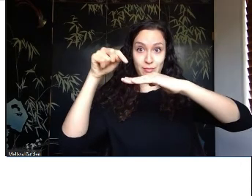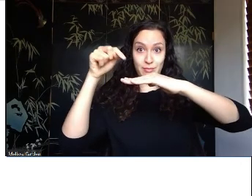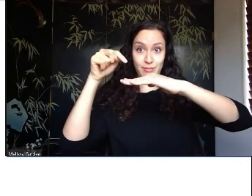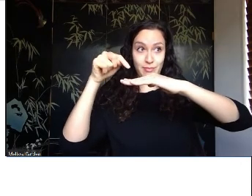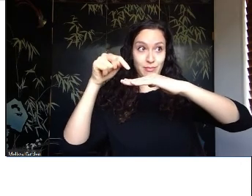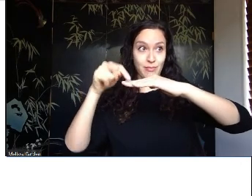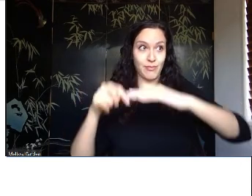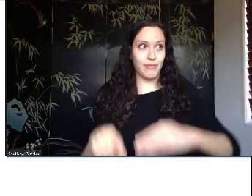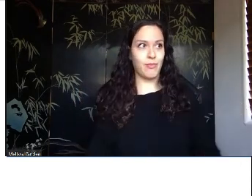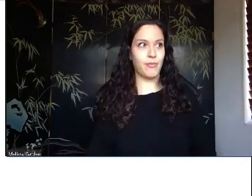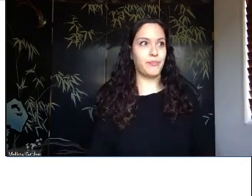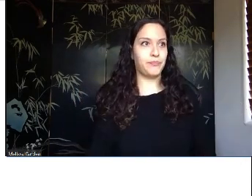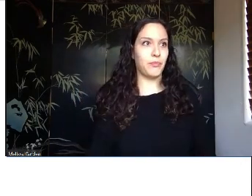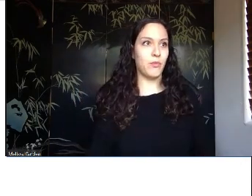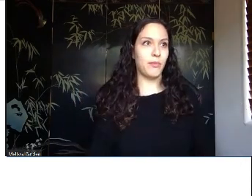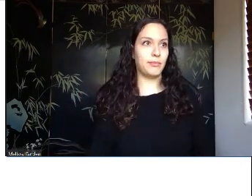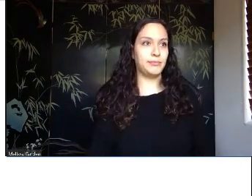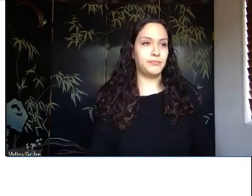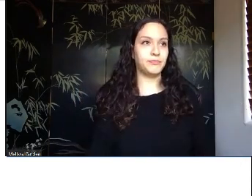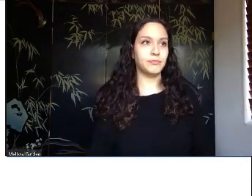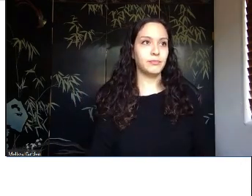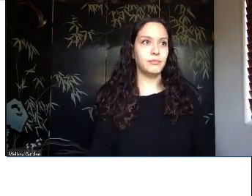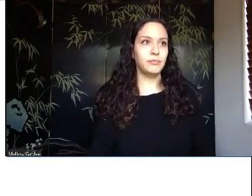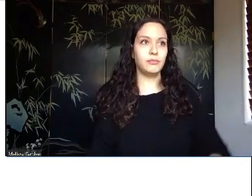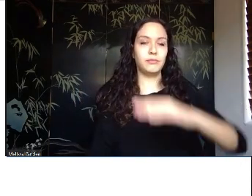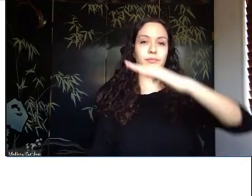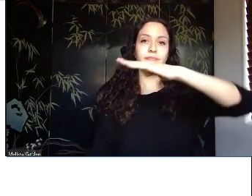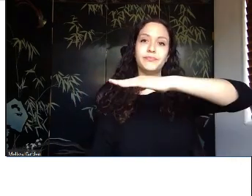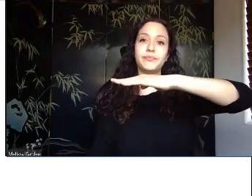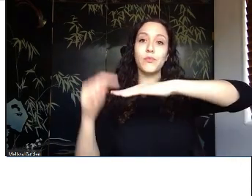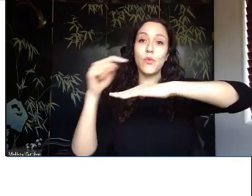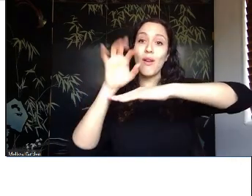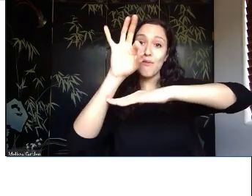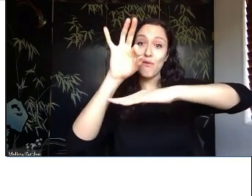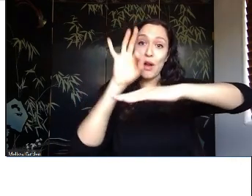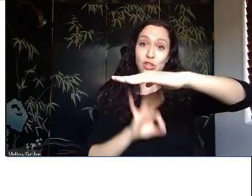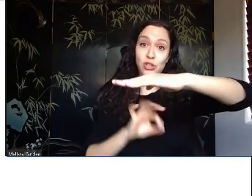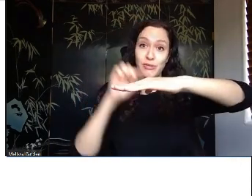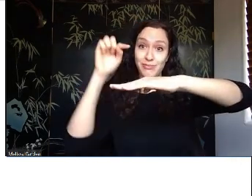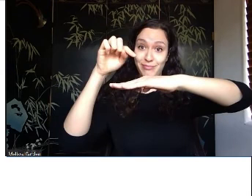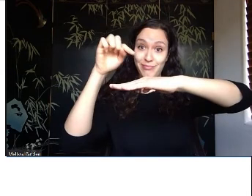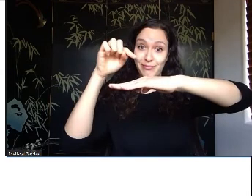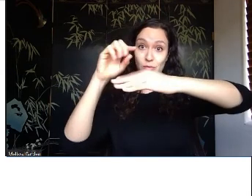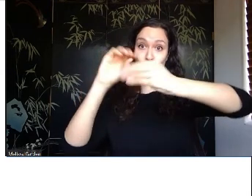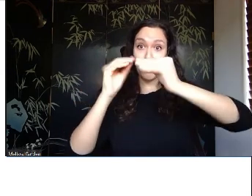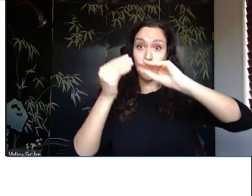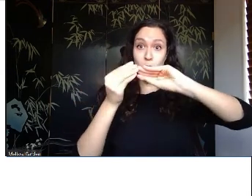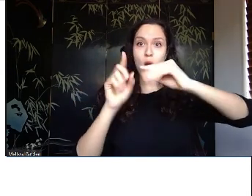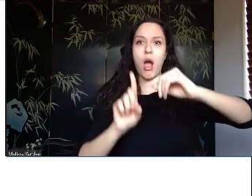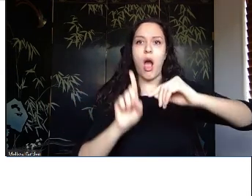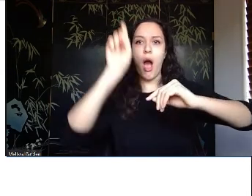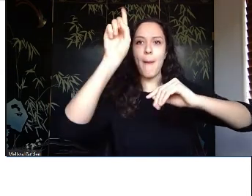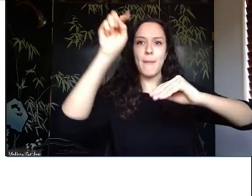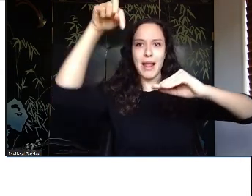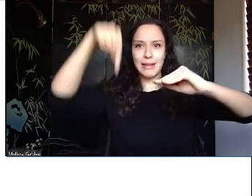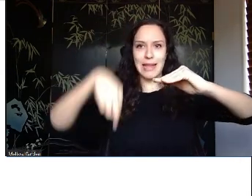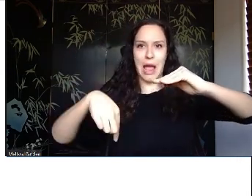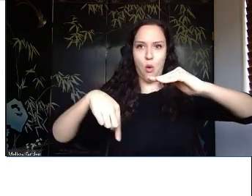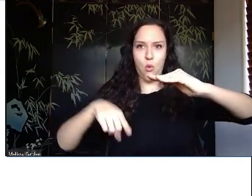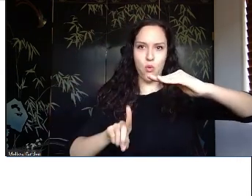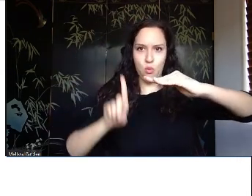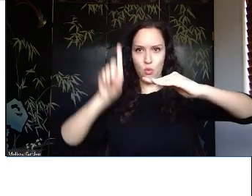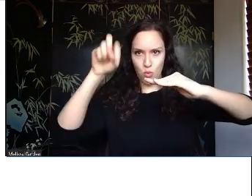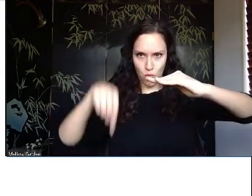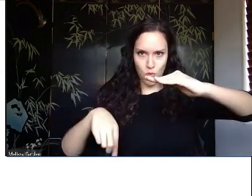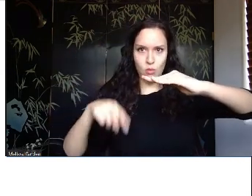I'll do this. The numerator represents up and down, up and down. Okay,